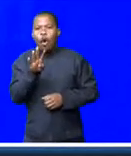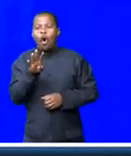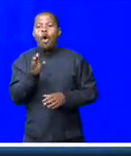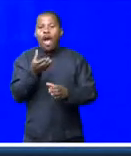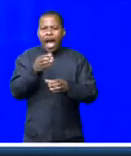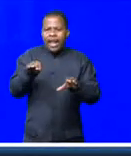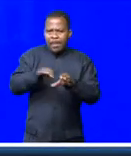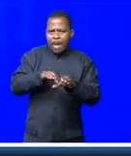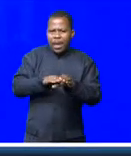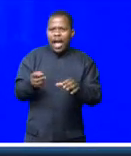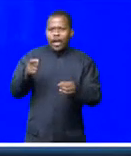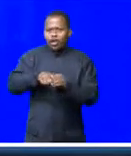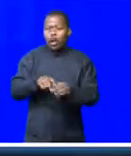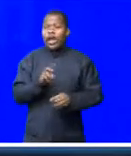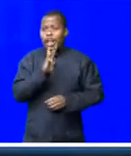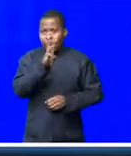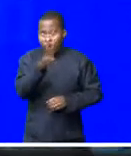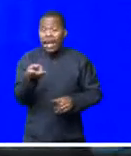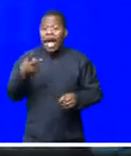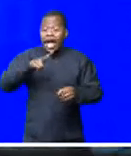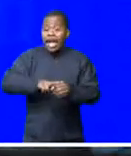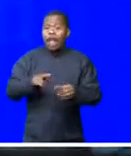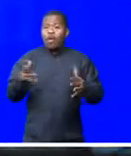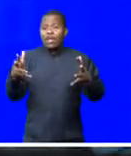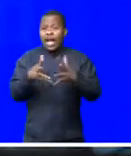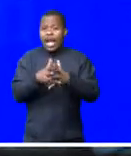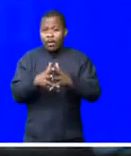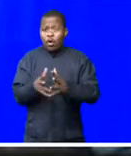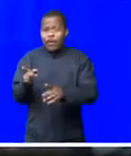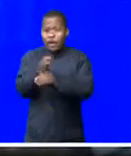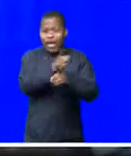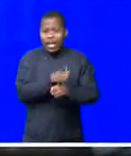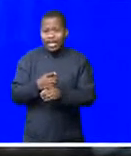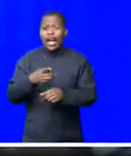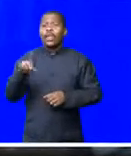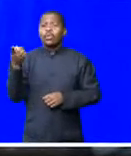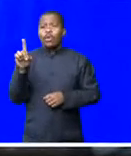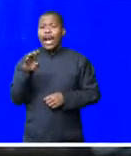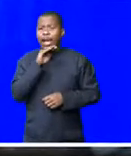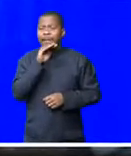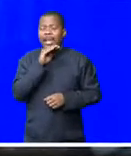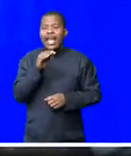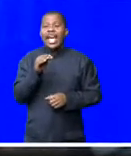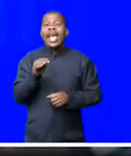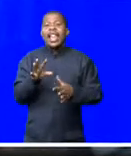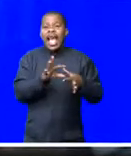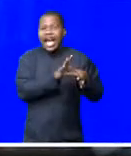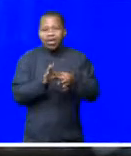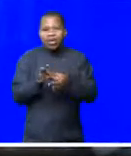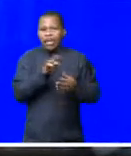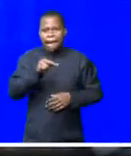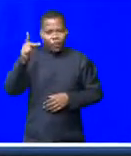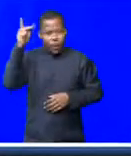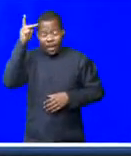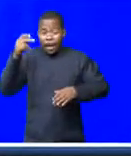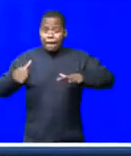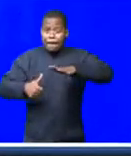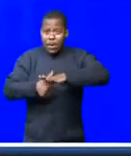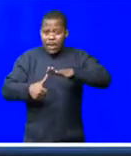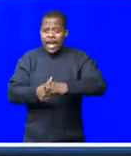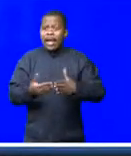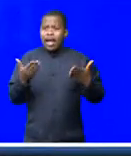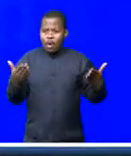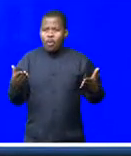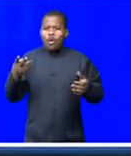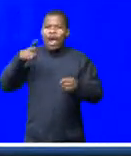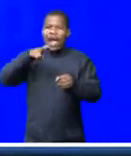babheke ukuthi batibophelele bacizelele nekubaluleka kwemigomo yalenhlangano baphindze bavumelane